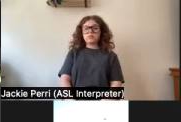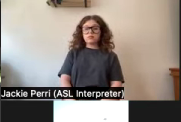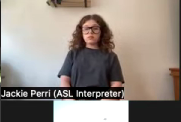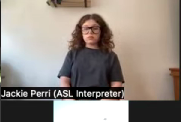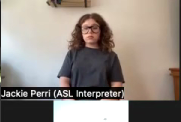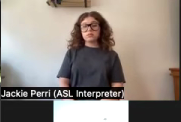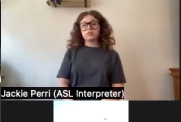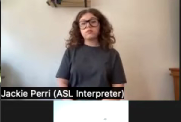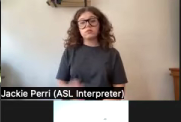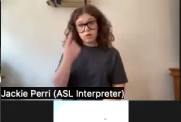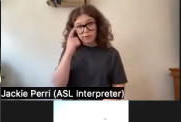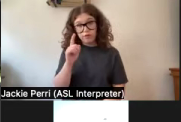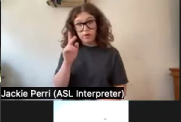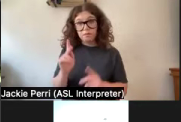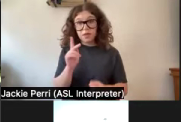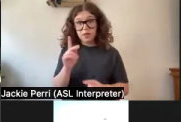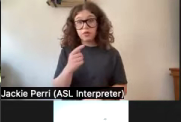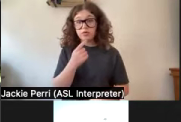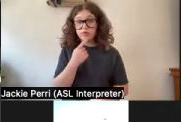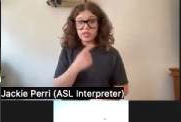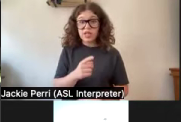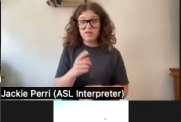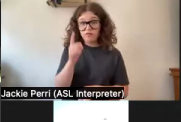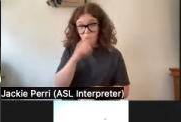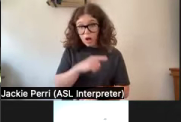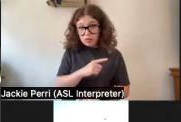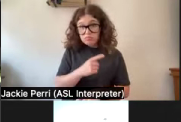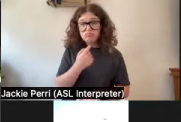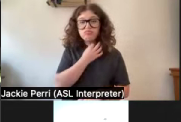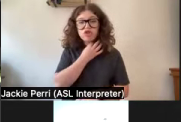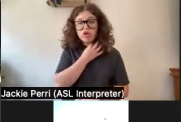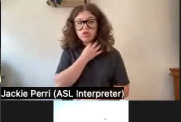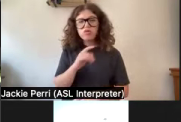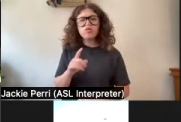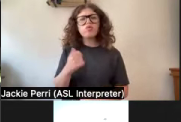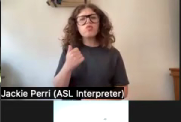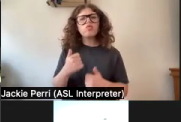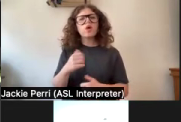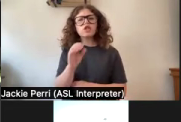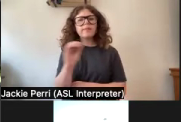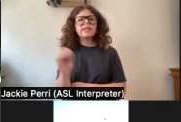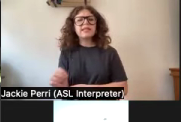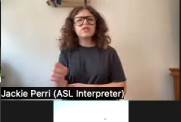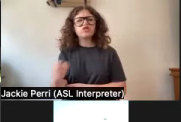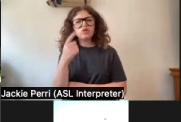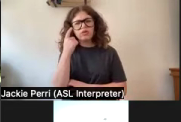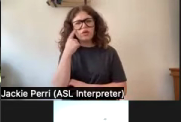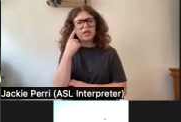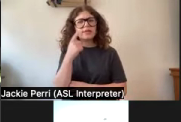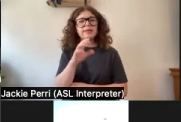For folks who said false, where do you think CPS is on the implementation?